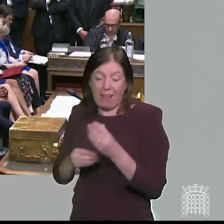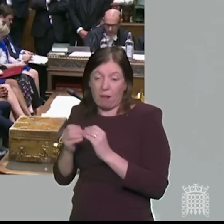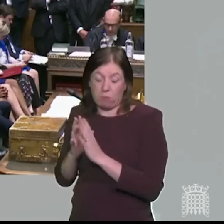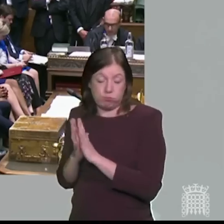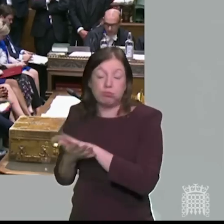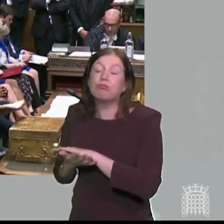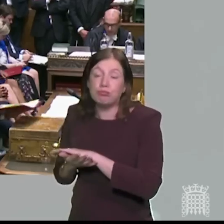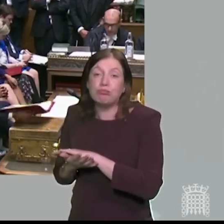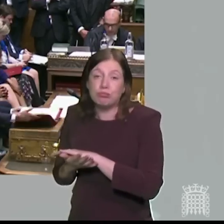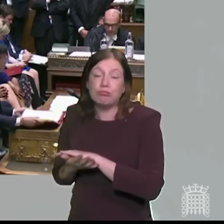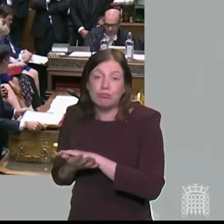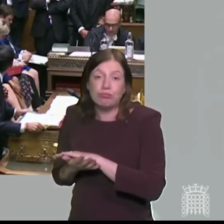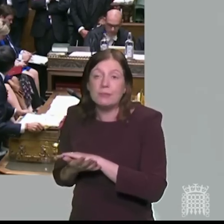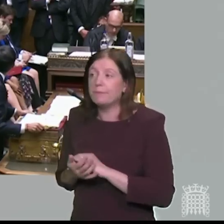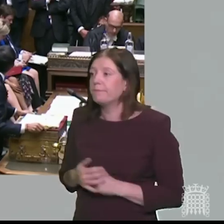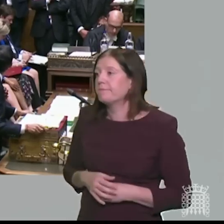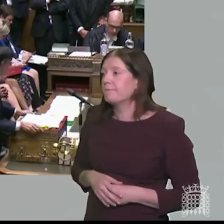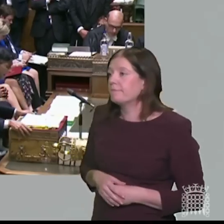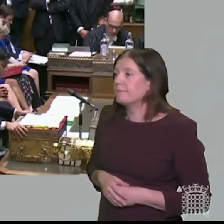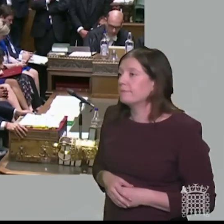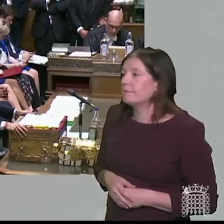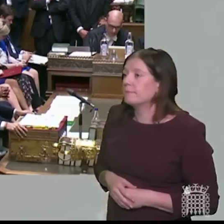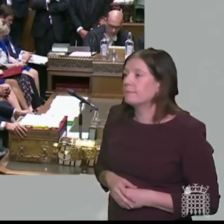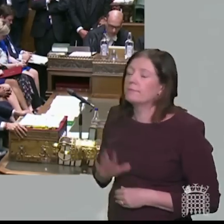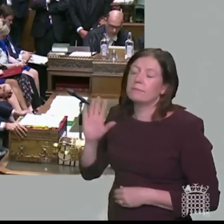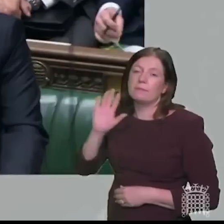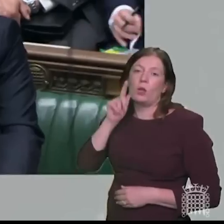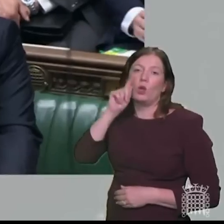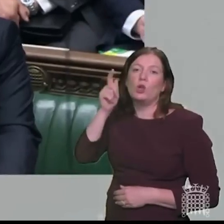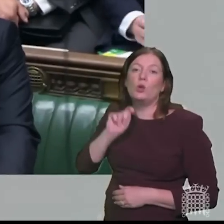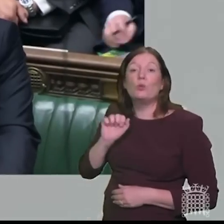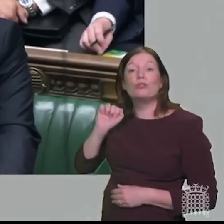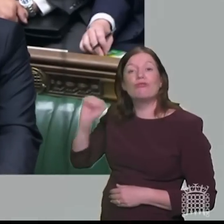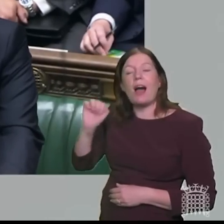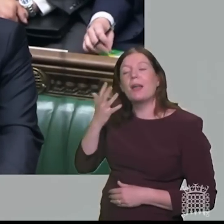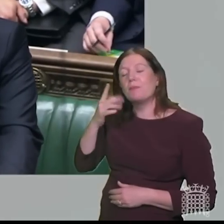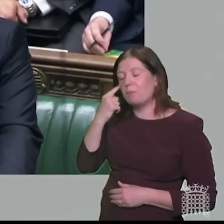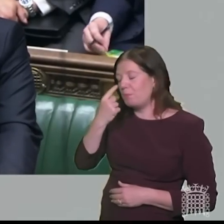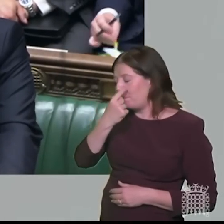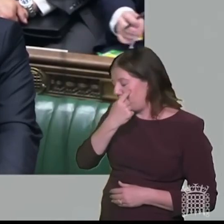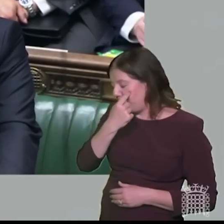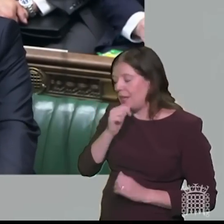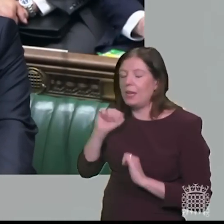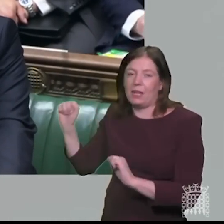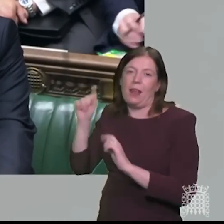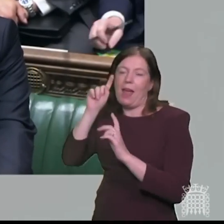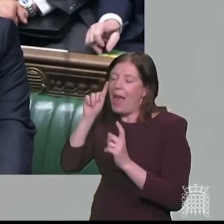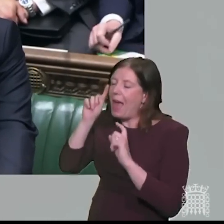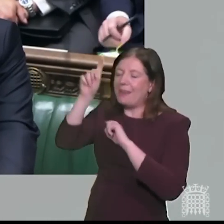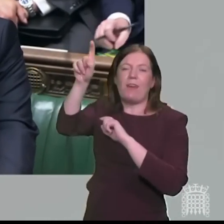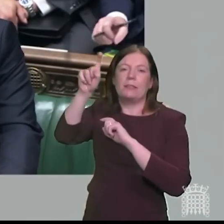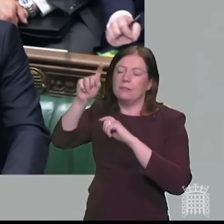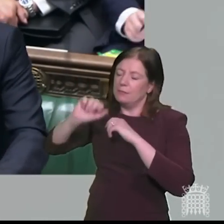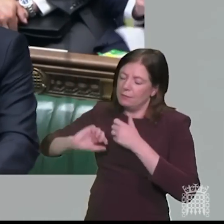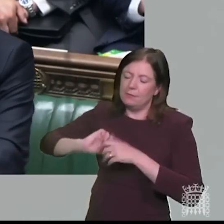Minister. Well, Mr. Speaker, time and time again, Ukraine has shown its ability to rapidly harness innovation and creativity,